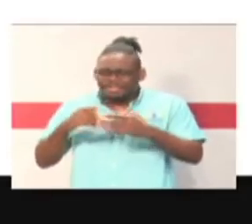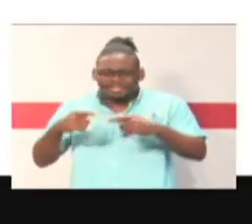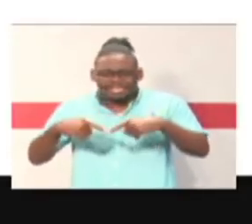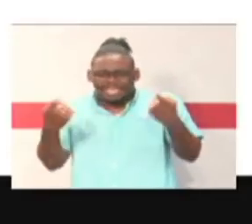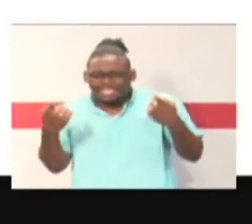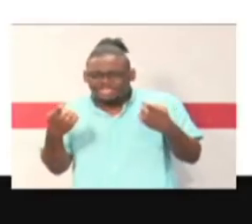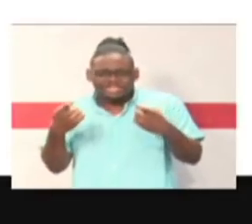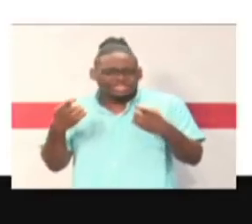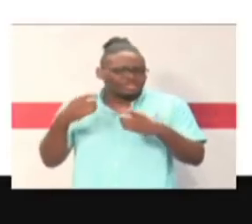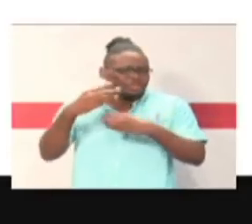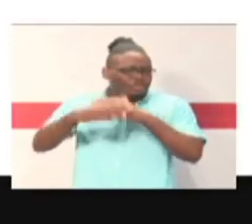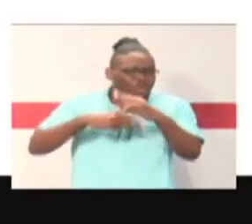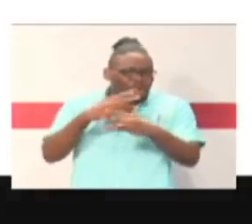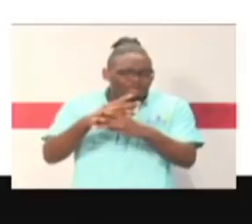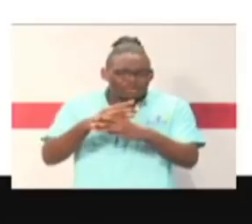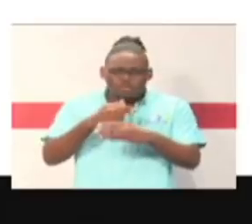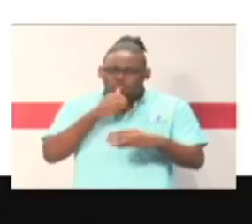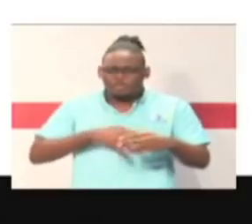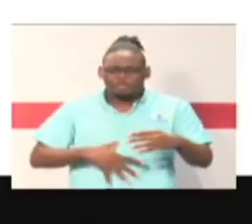and Tobago. Next slide.